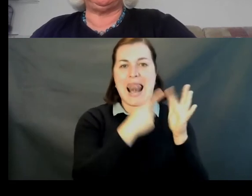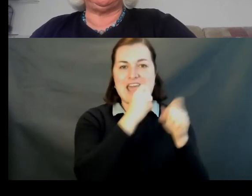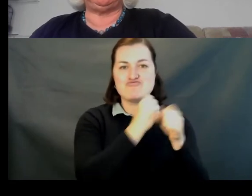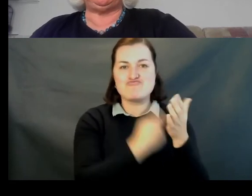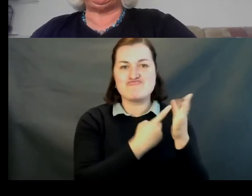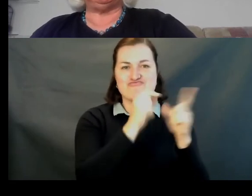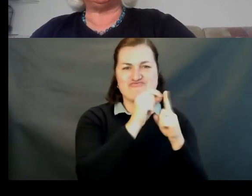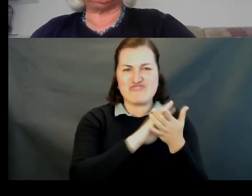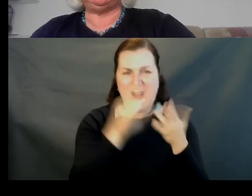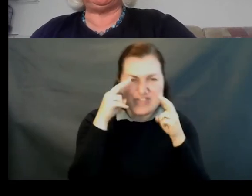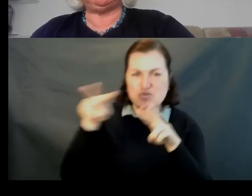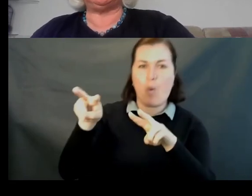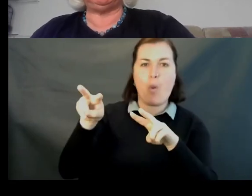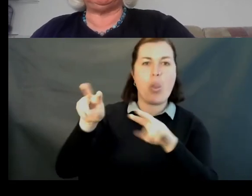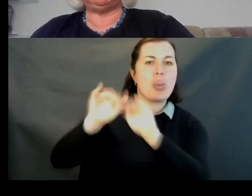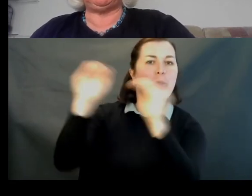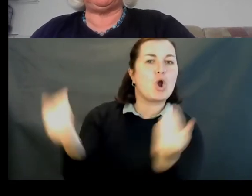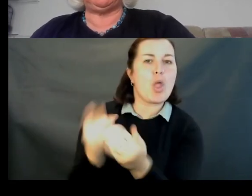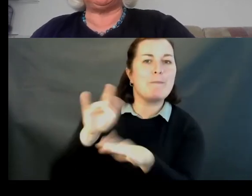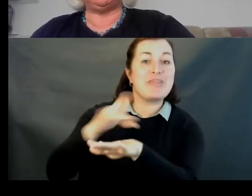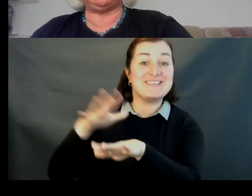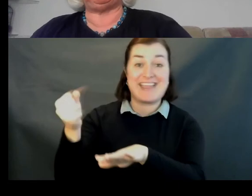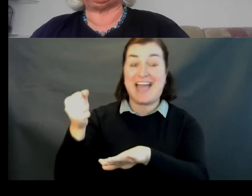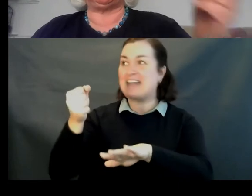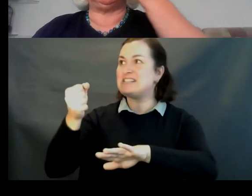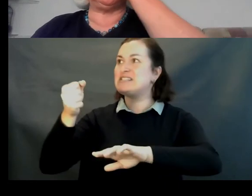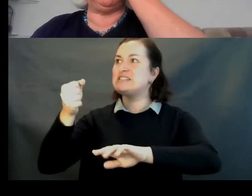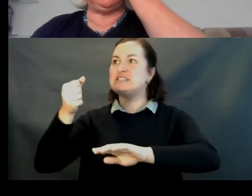like that? People don't. You know, not everybody comes